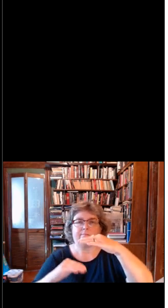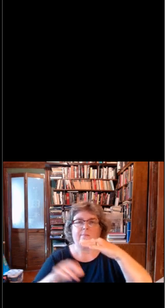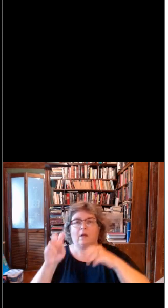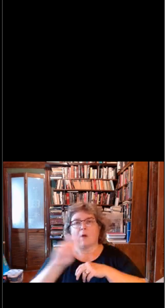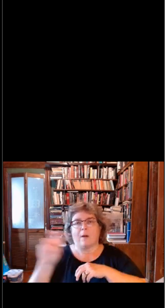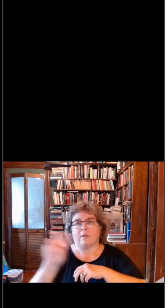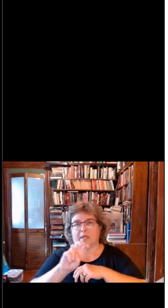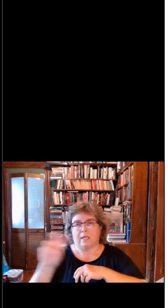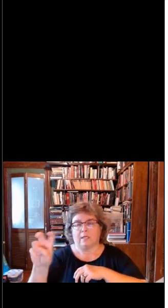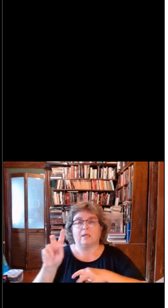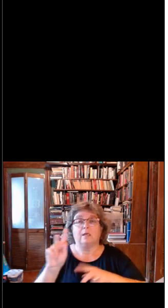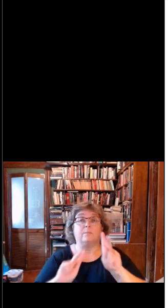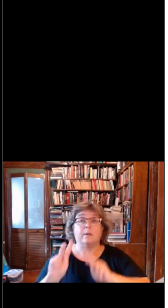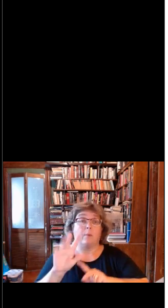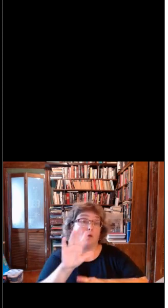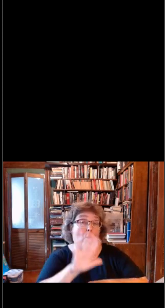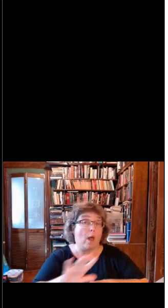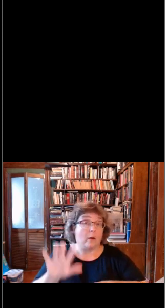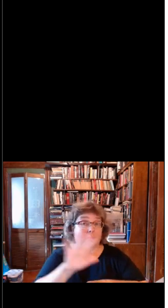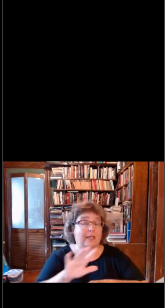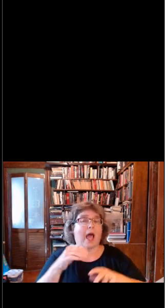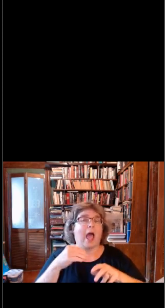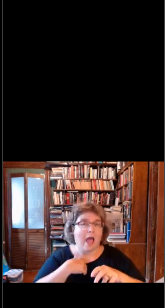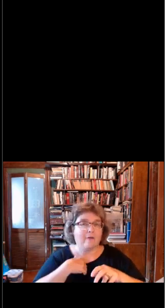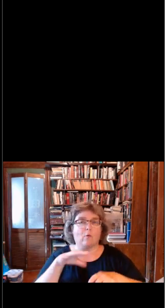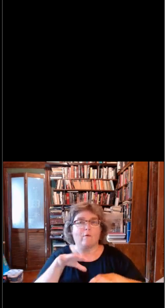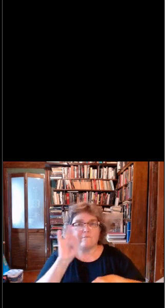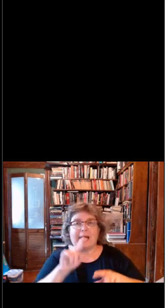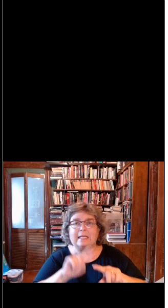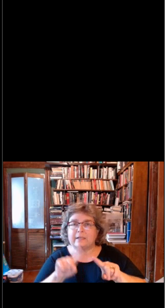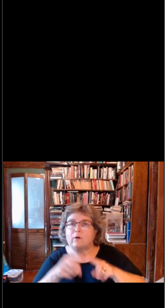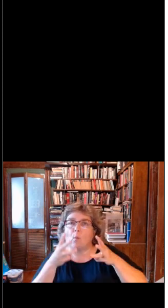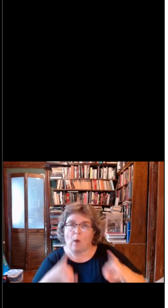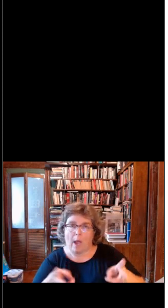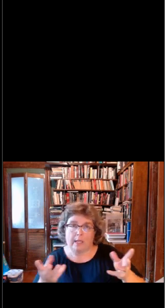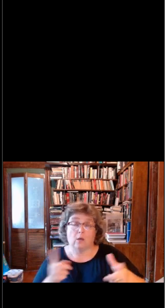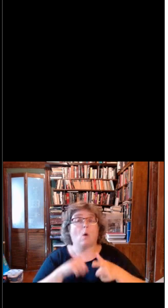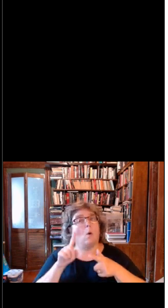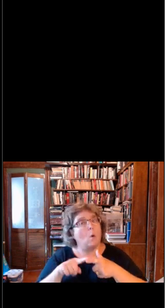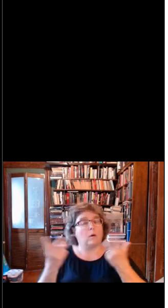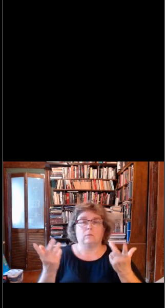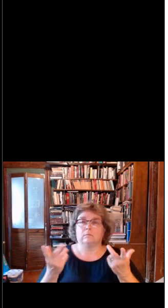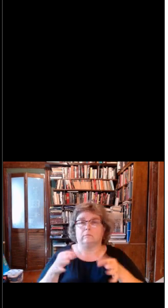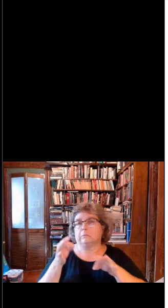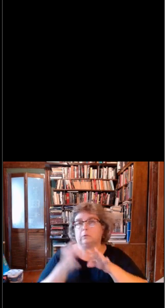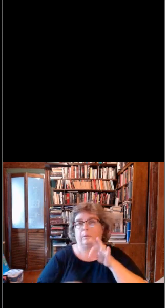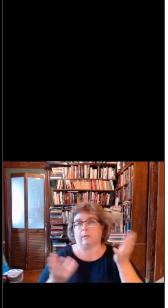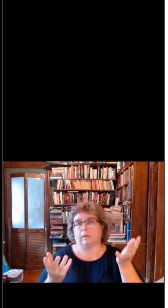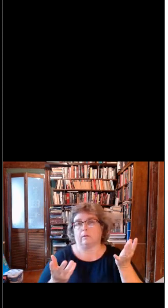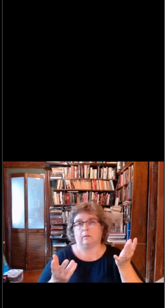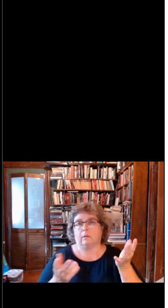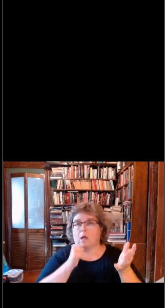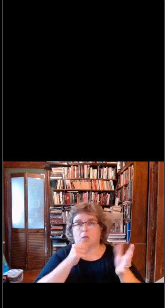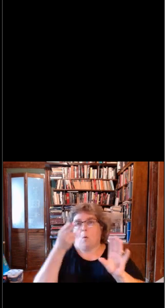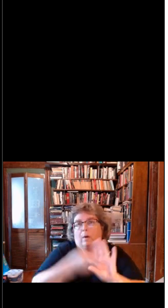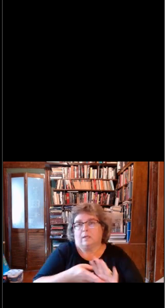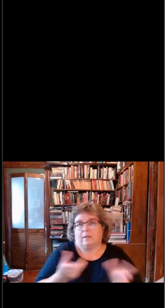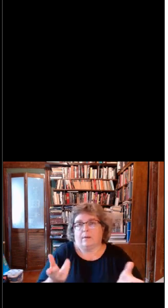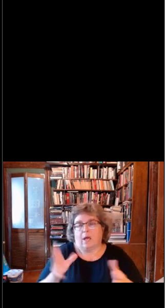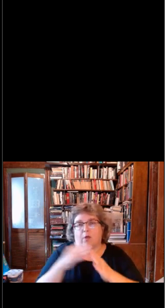that folks in those areas continue to have to find other resources or just simply are not participating in